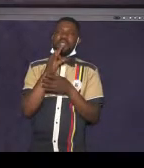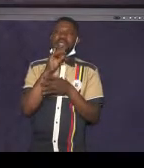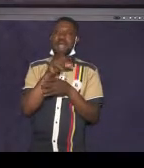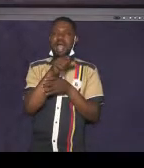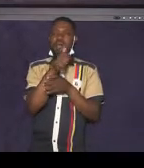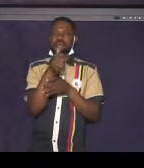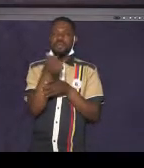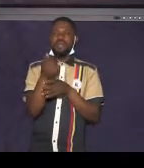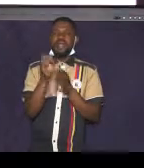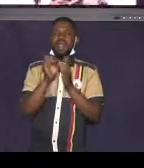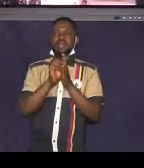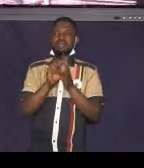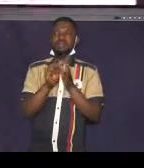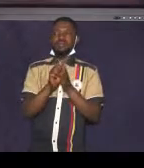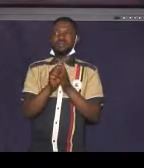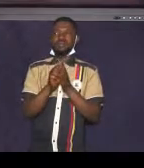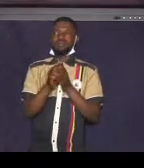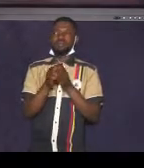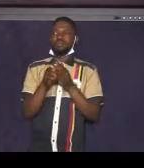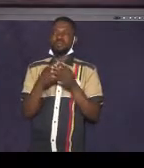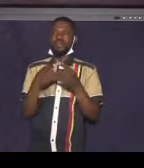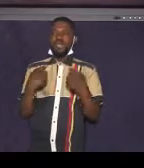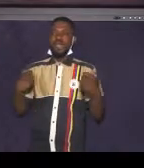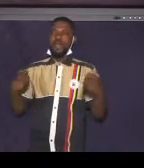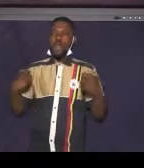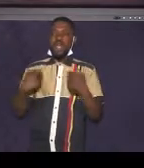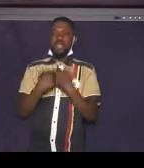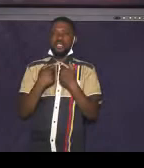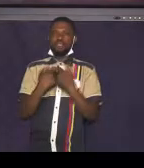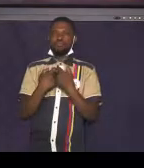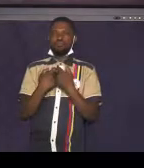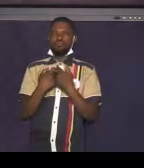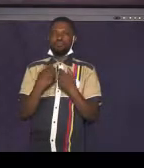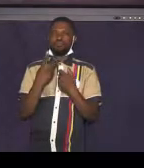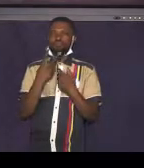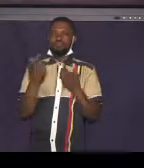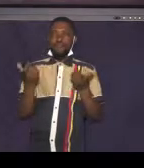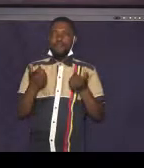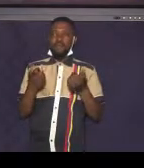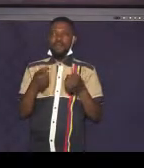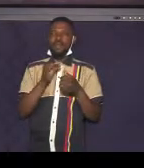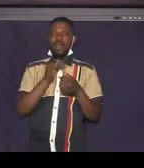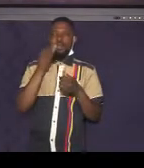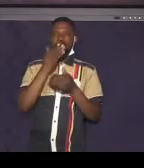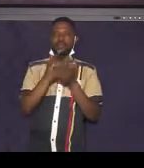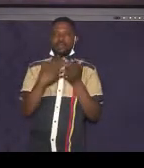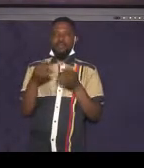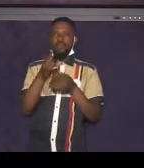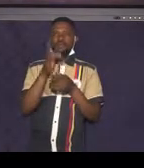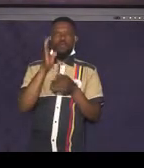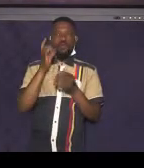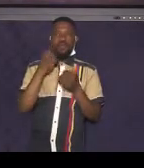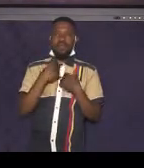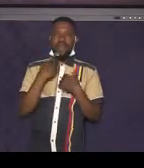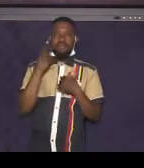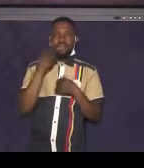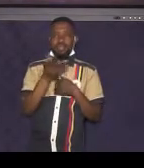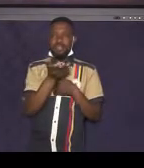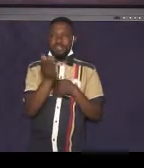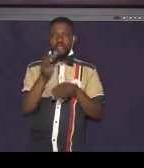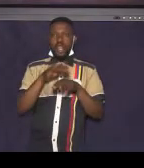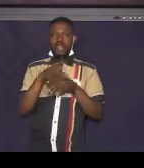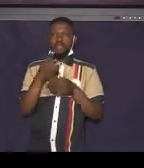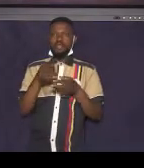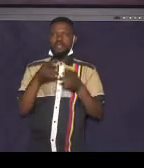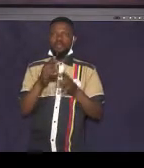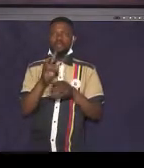another example. Next one is collision. I know some of you have seen this on the road where